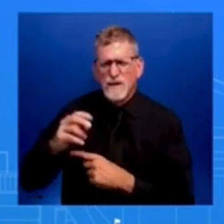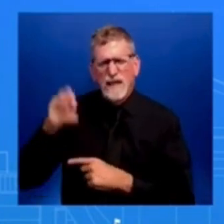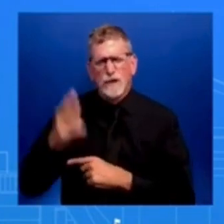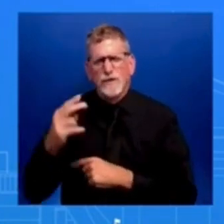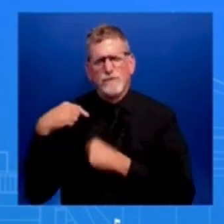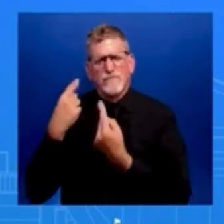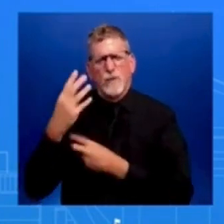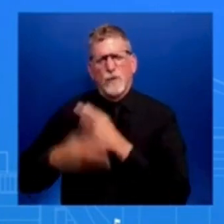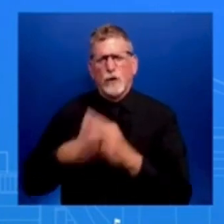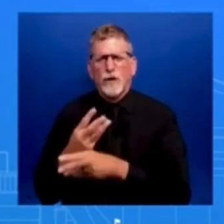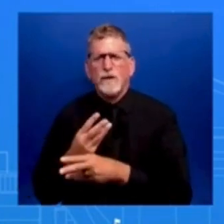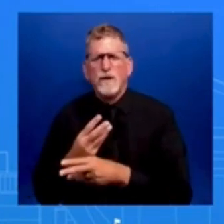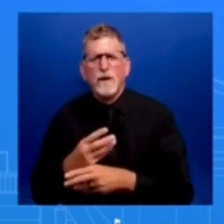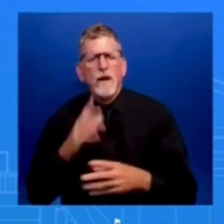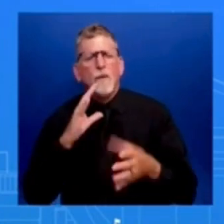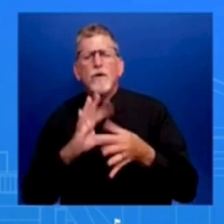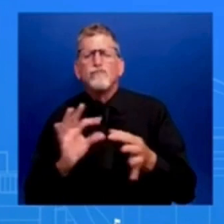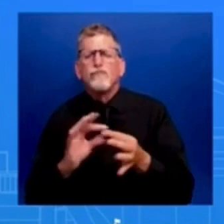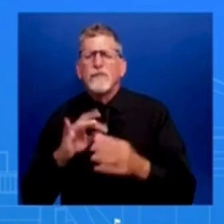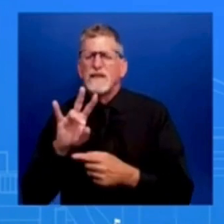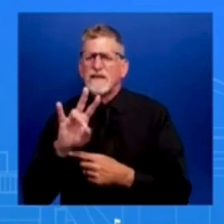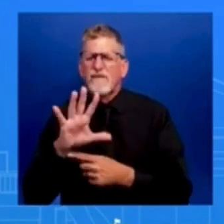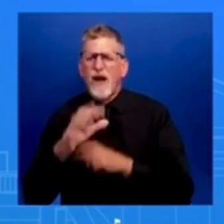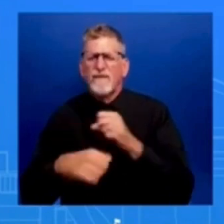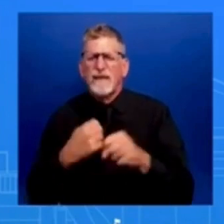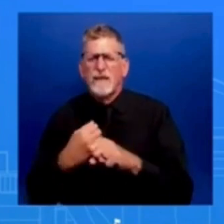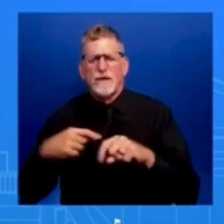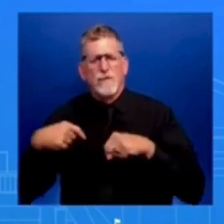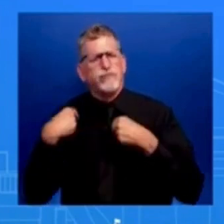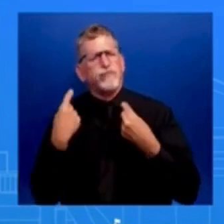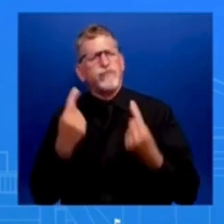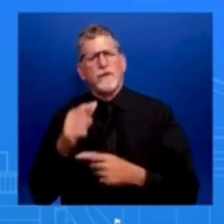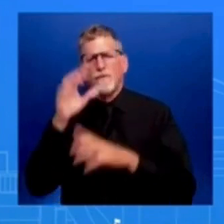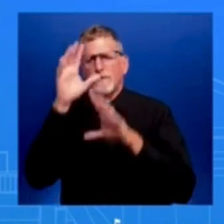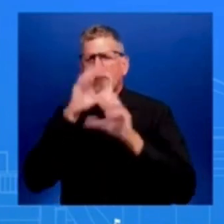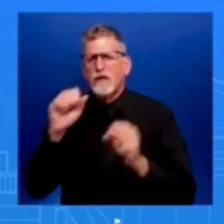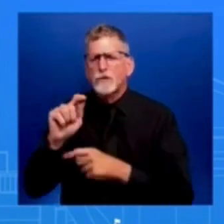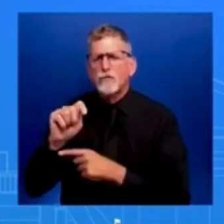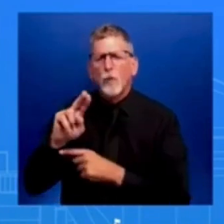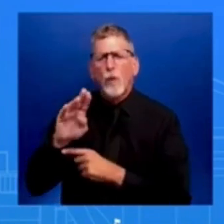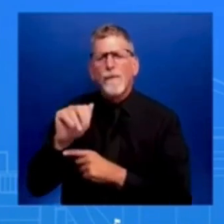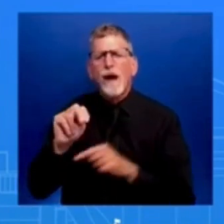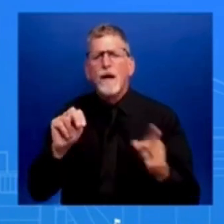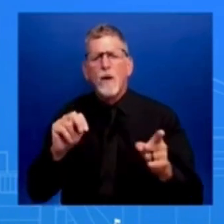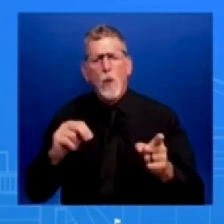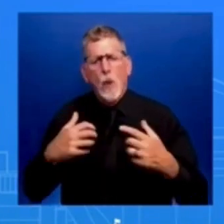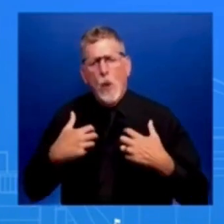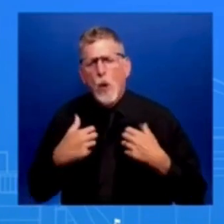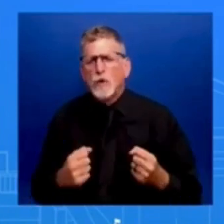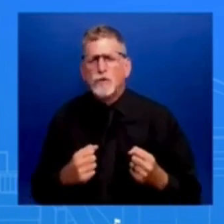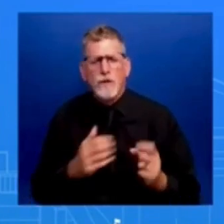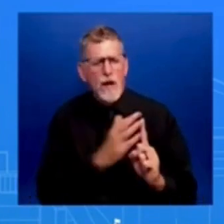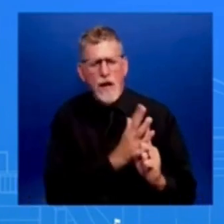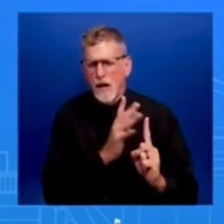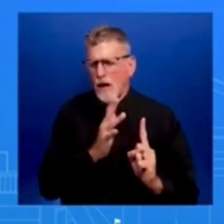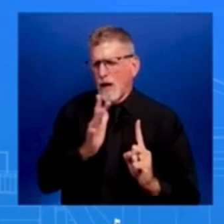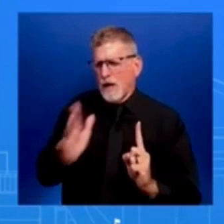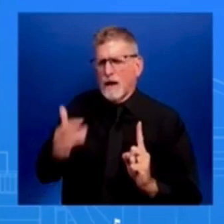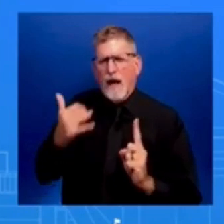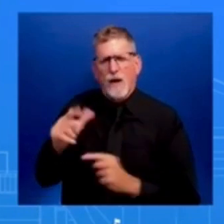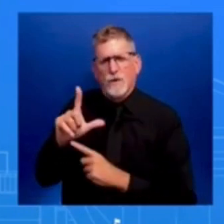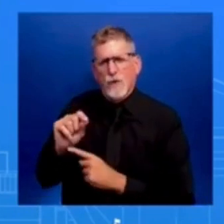in 2023, a senator from Alabama is blocking more than 300 military nominations with an